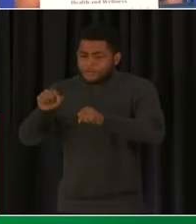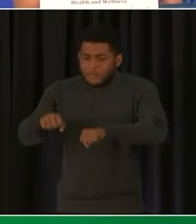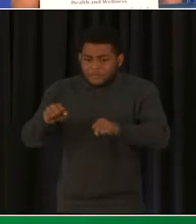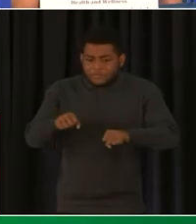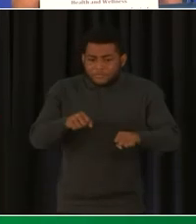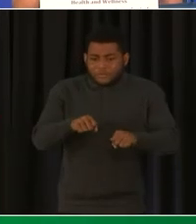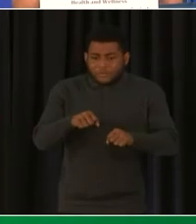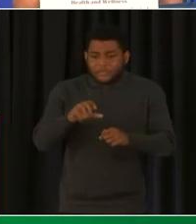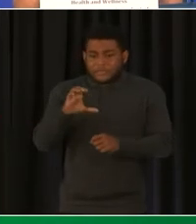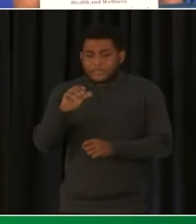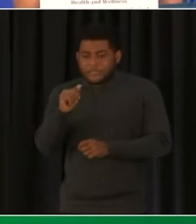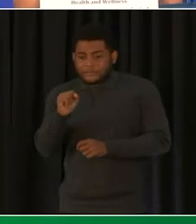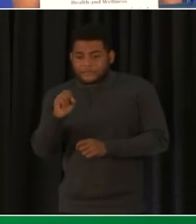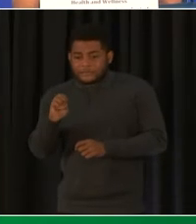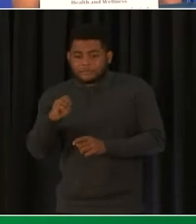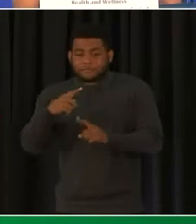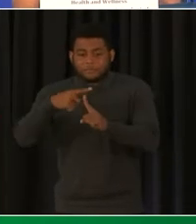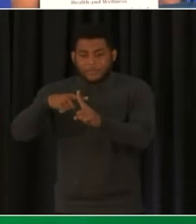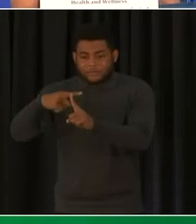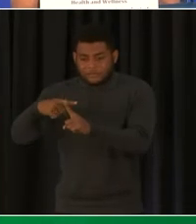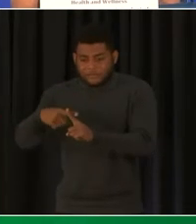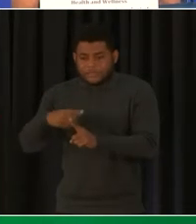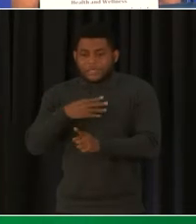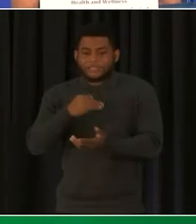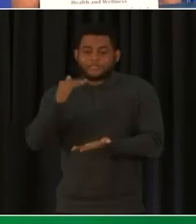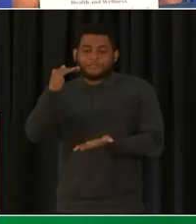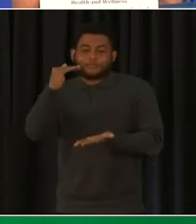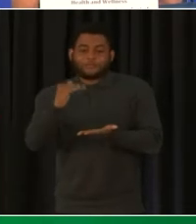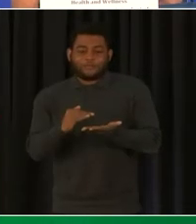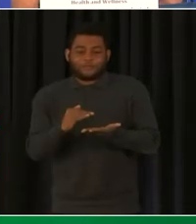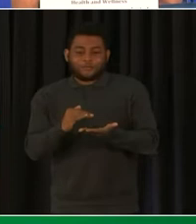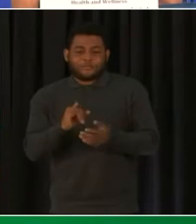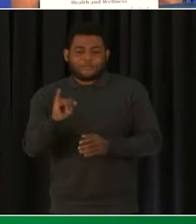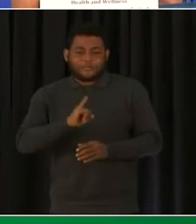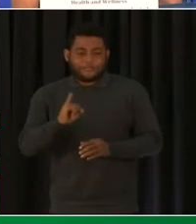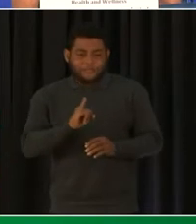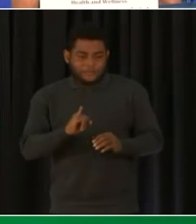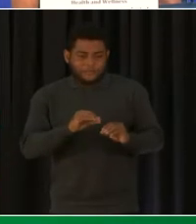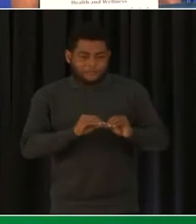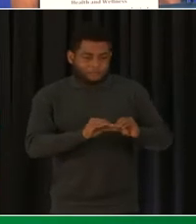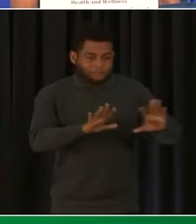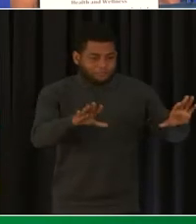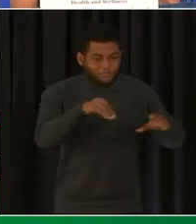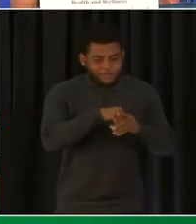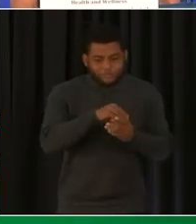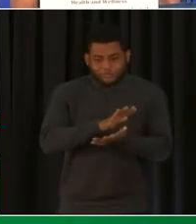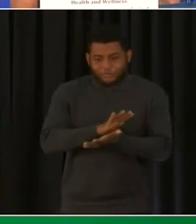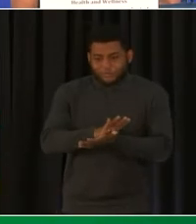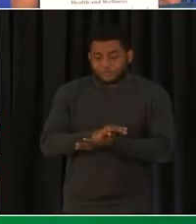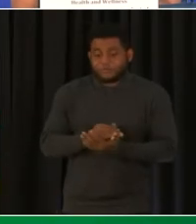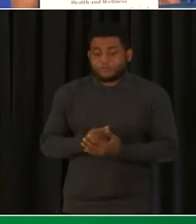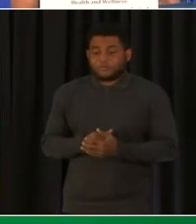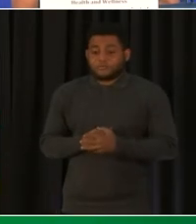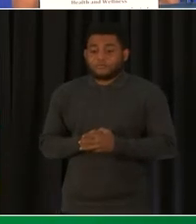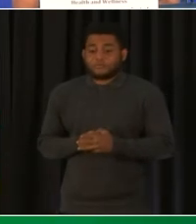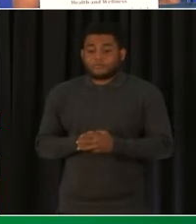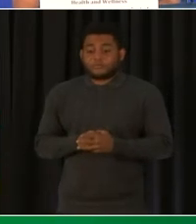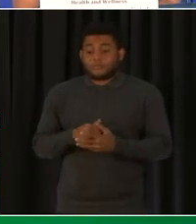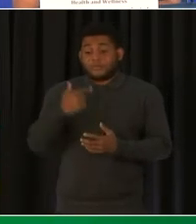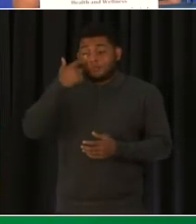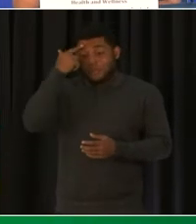and to reduce the risk of infections at school. Because we have implemented an